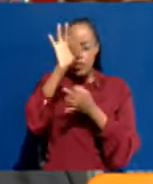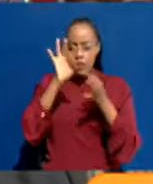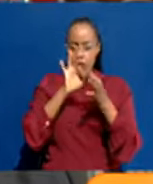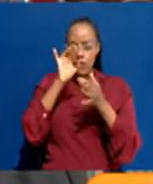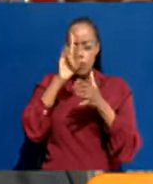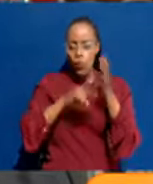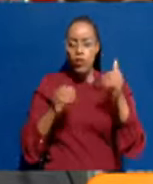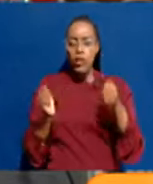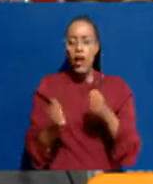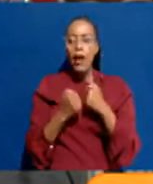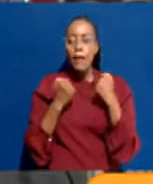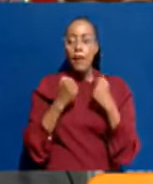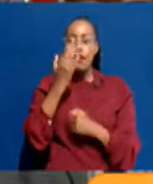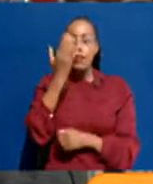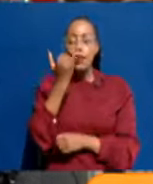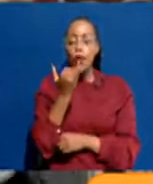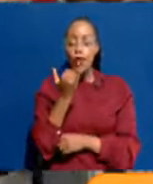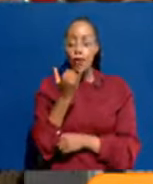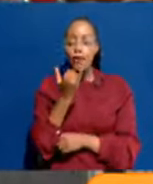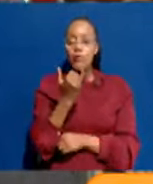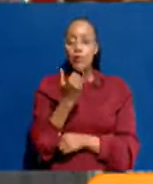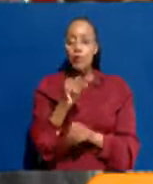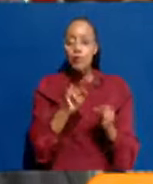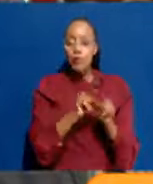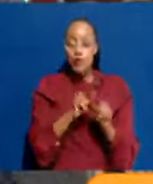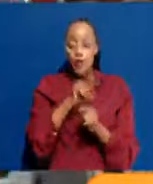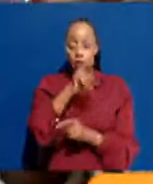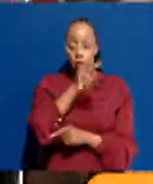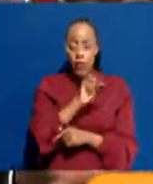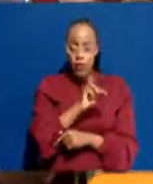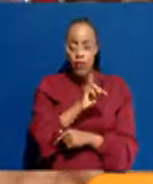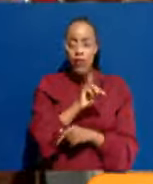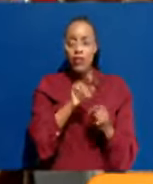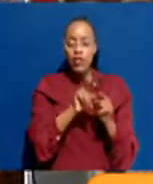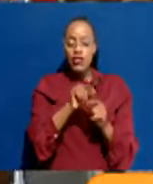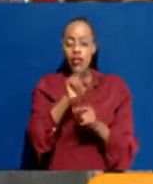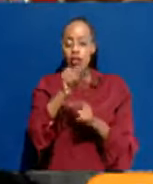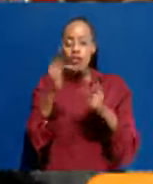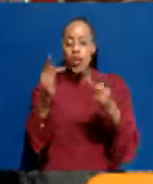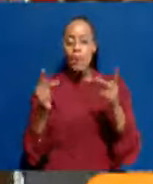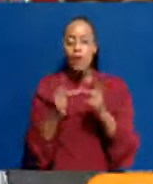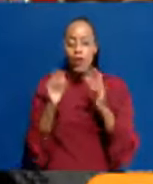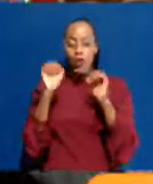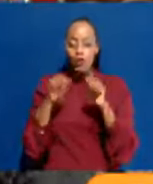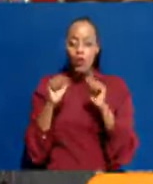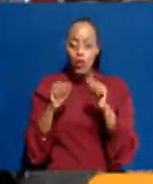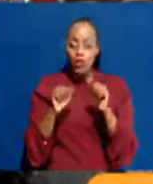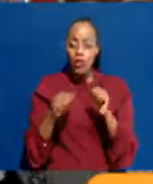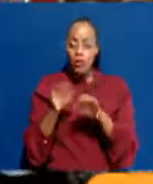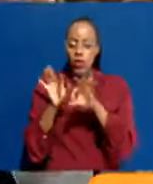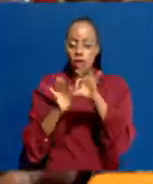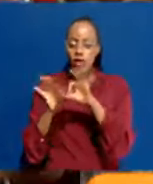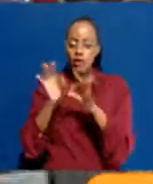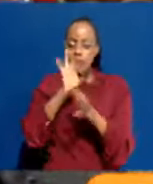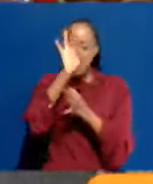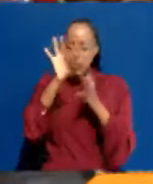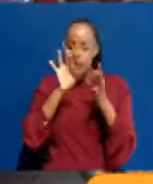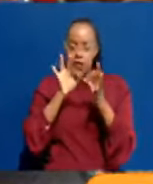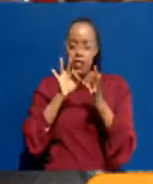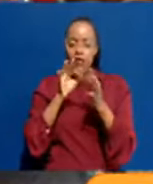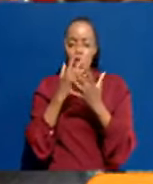happened. Because a lot of people in parliament, of course, are from those places, and they can hear you, they can explain exactly what